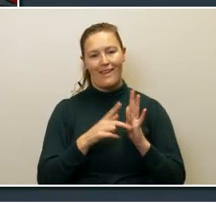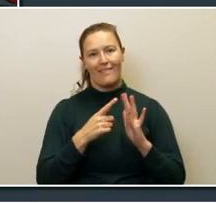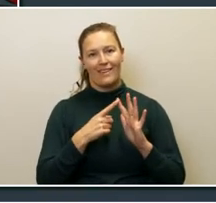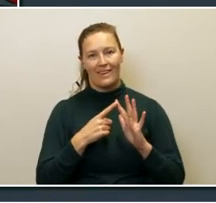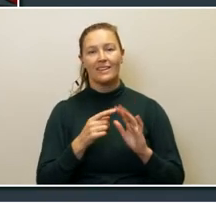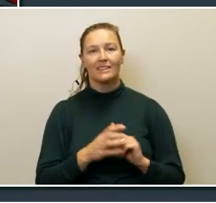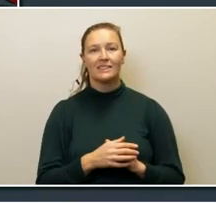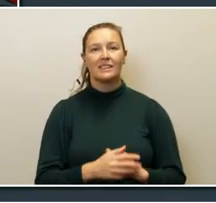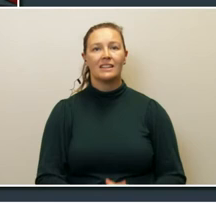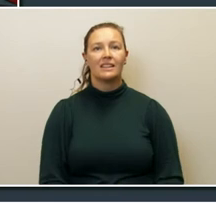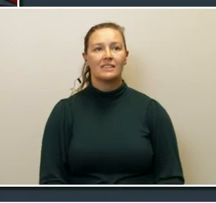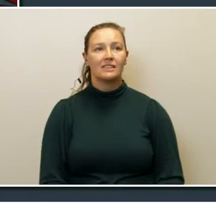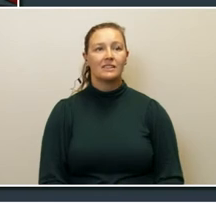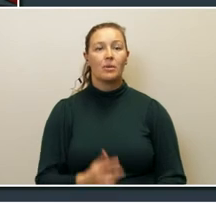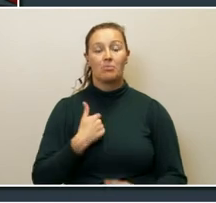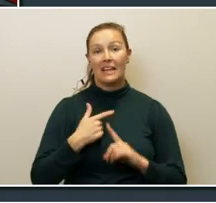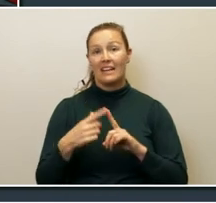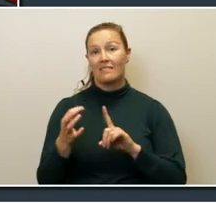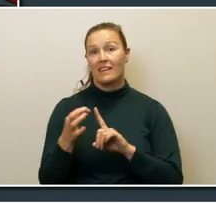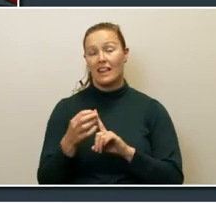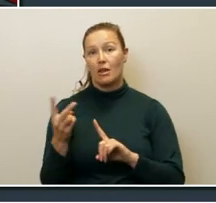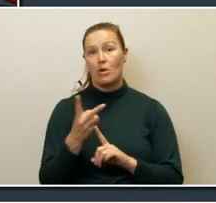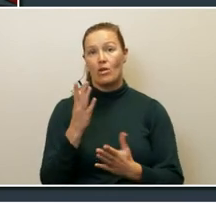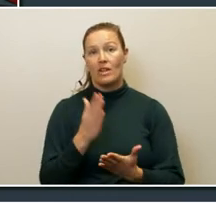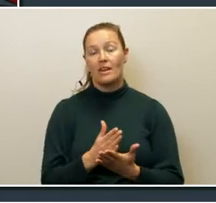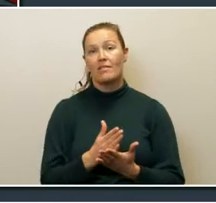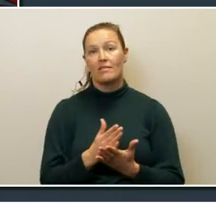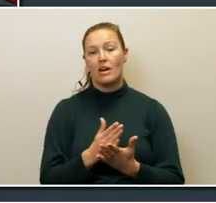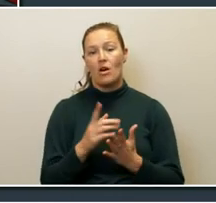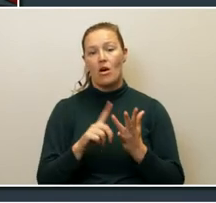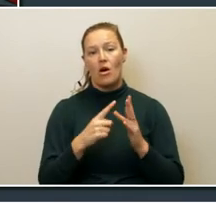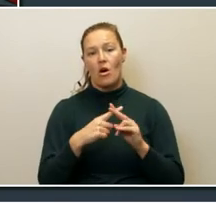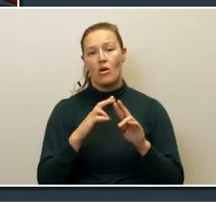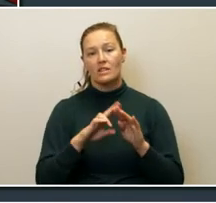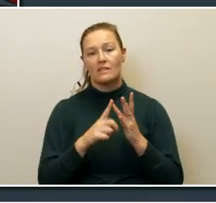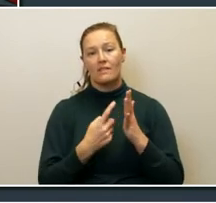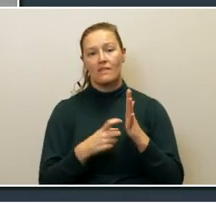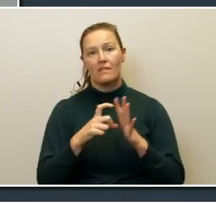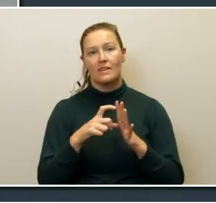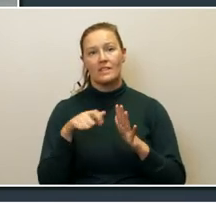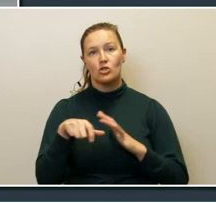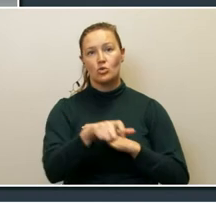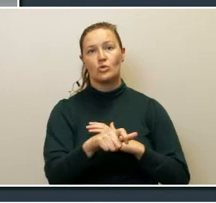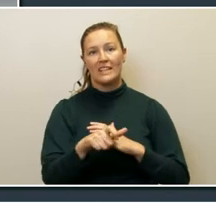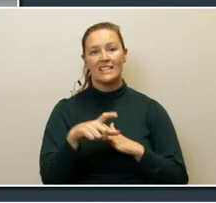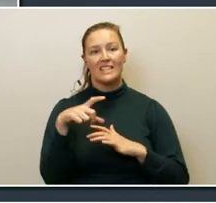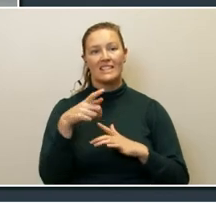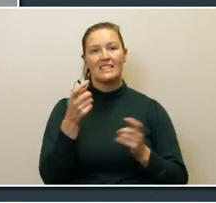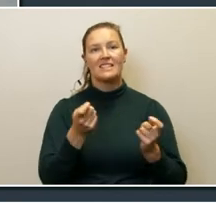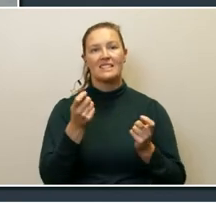Evie Coonrod. Phil and I are residents of the Oxford Street Centennial Village.